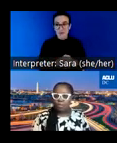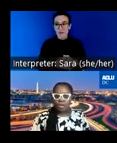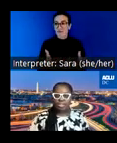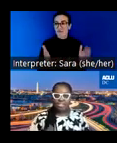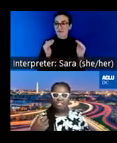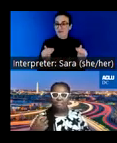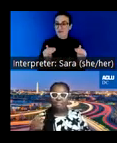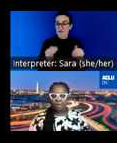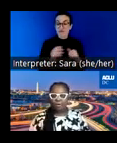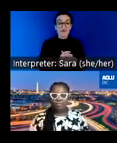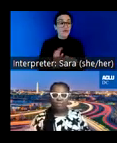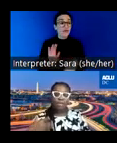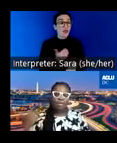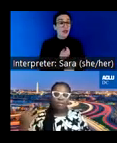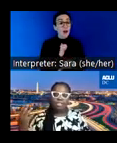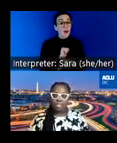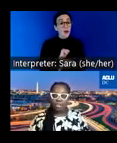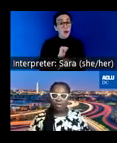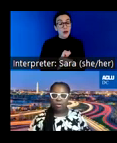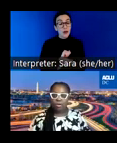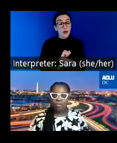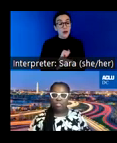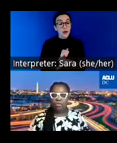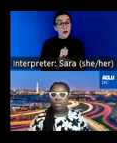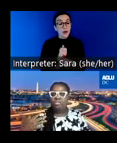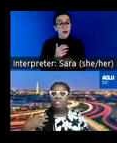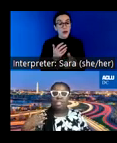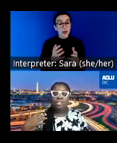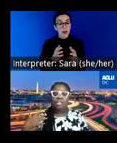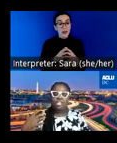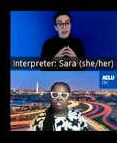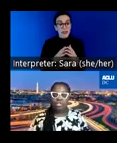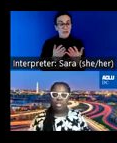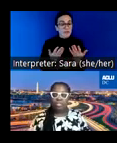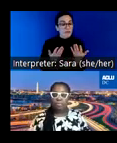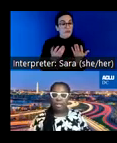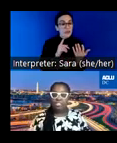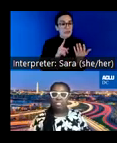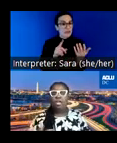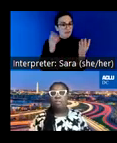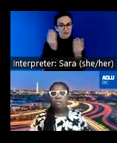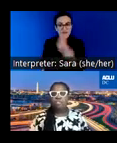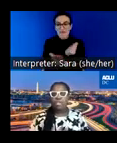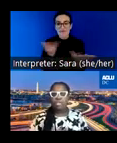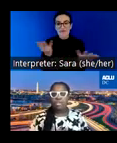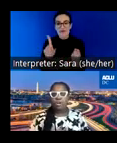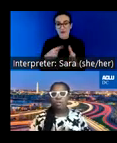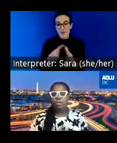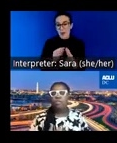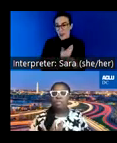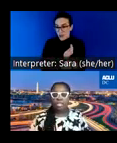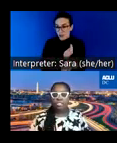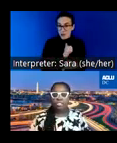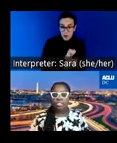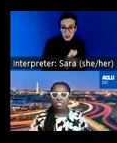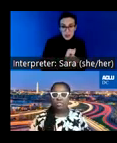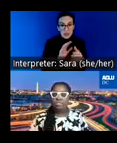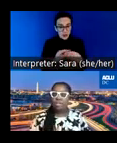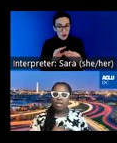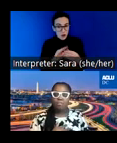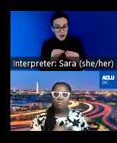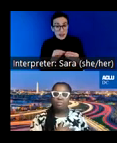But our work is both getting our stories and issues out in the press, but also getting our own